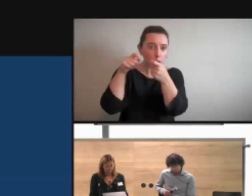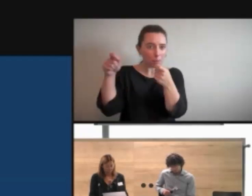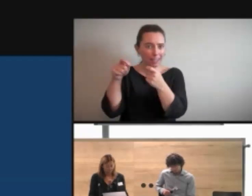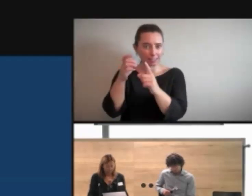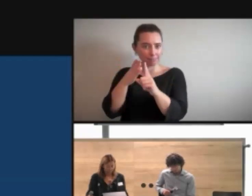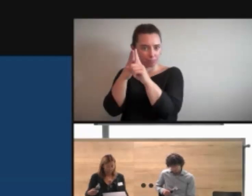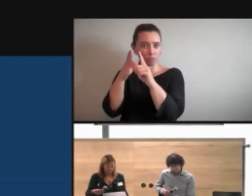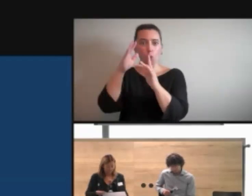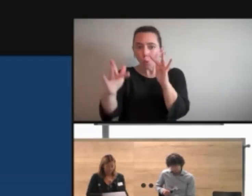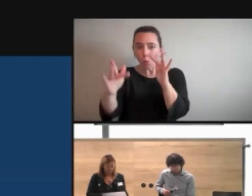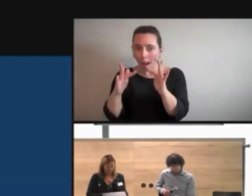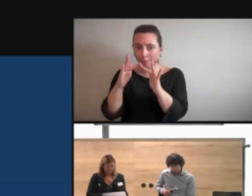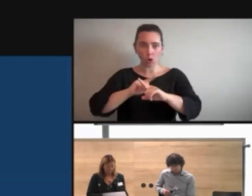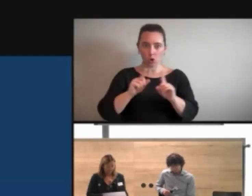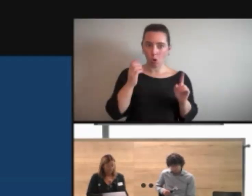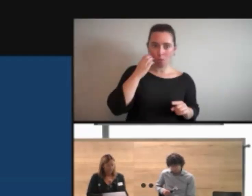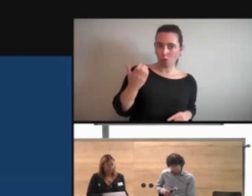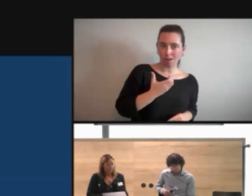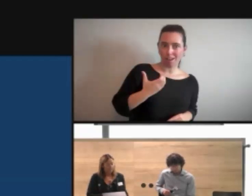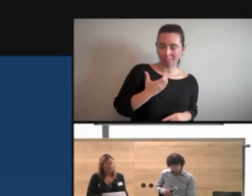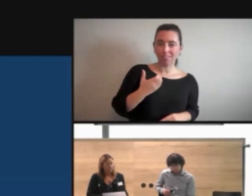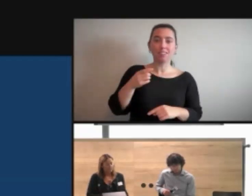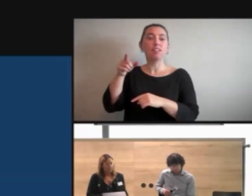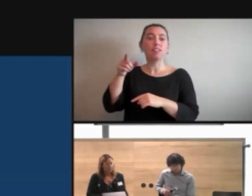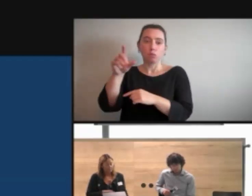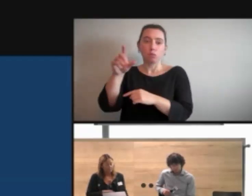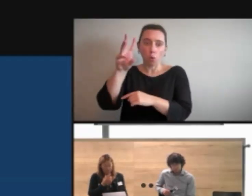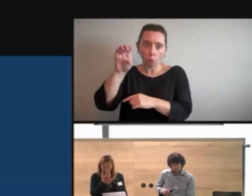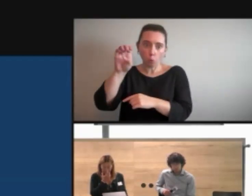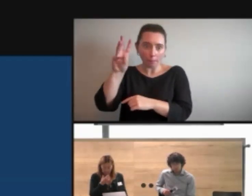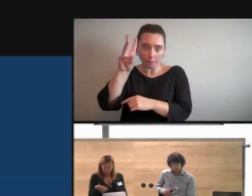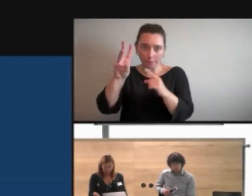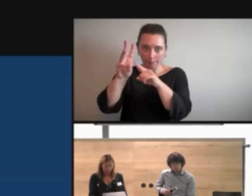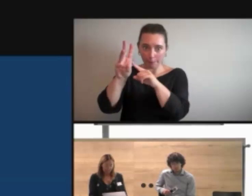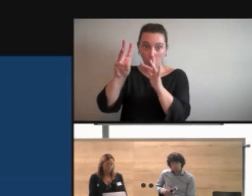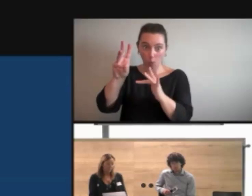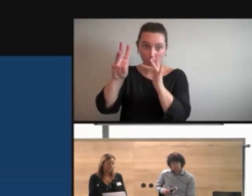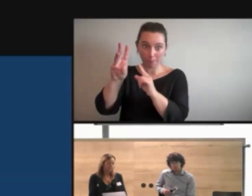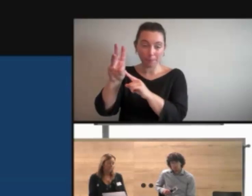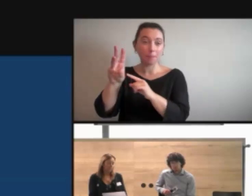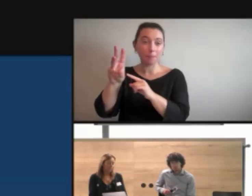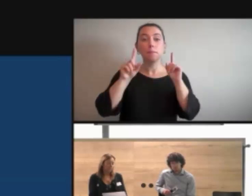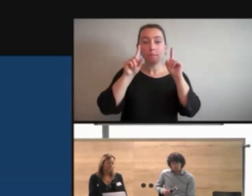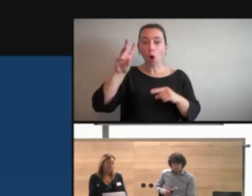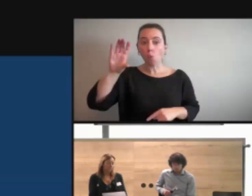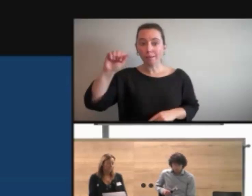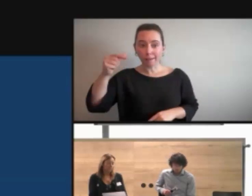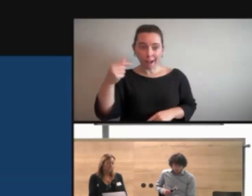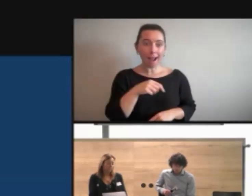They are web guidelines. But both WCAG and EN 301-549 are